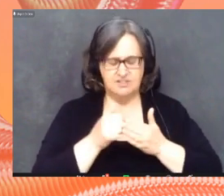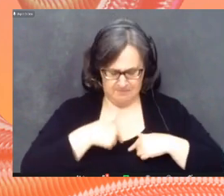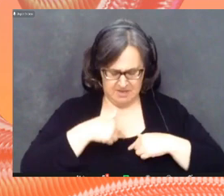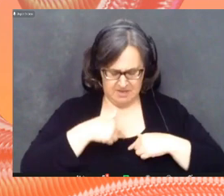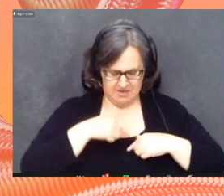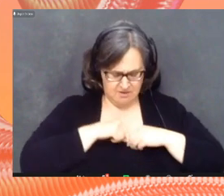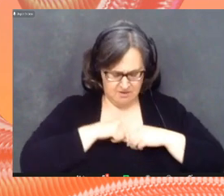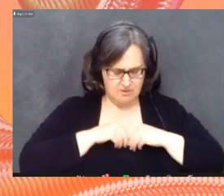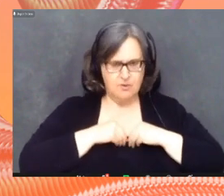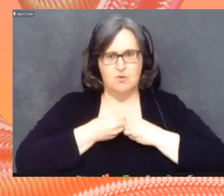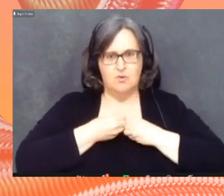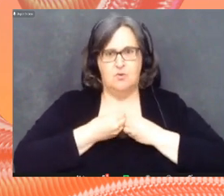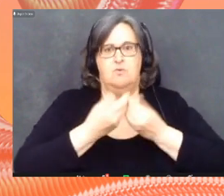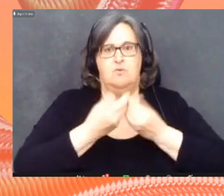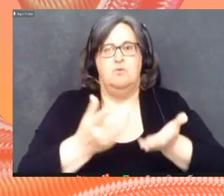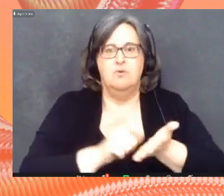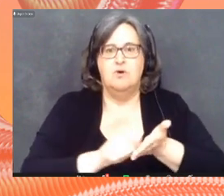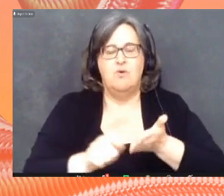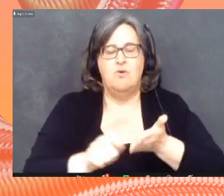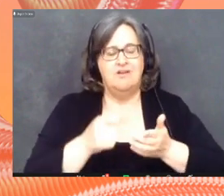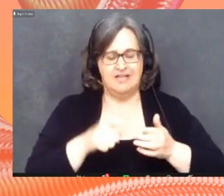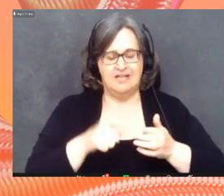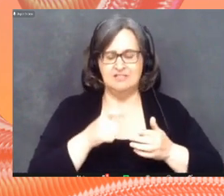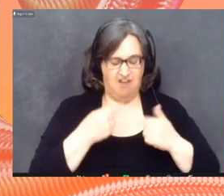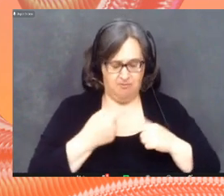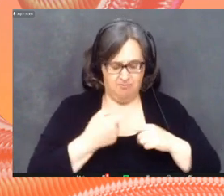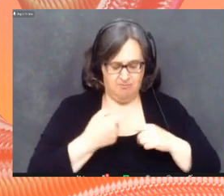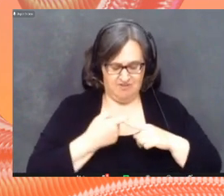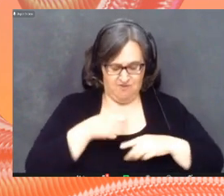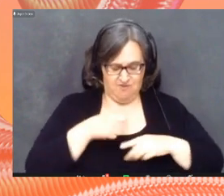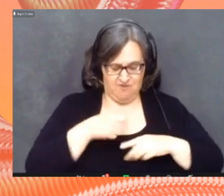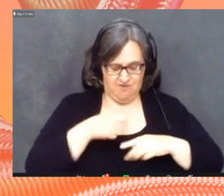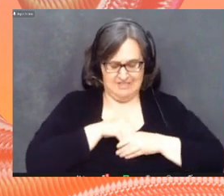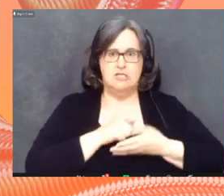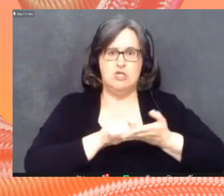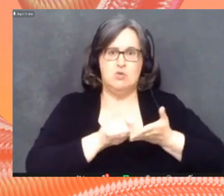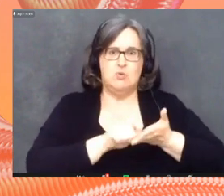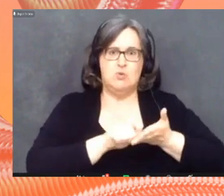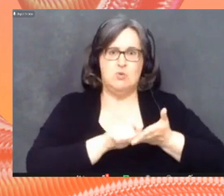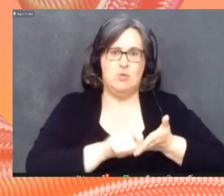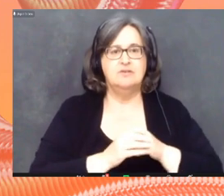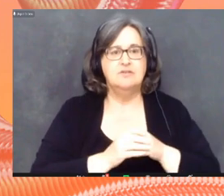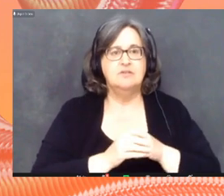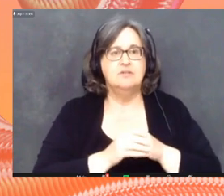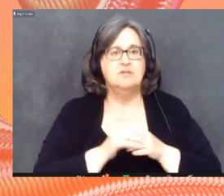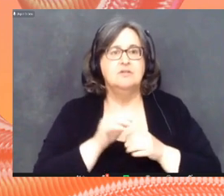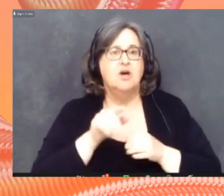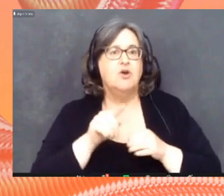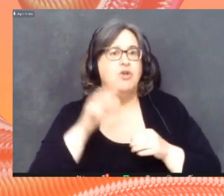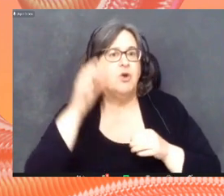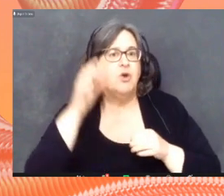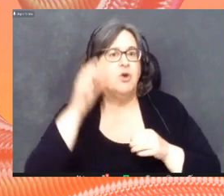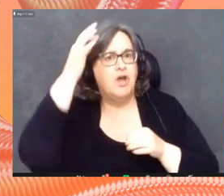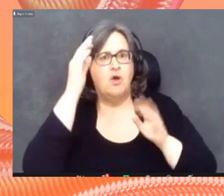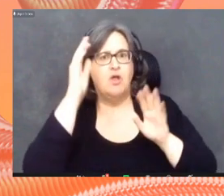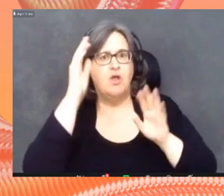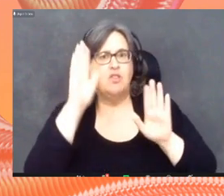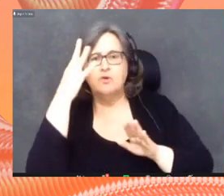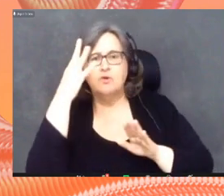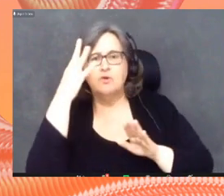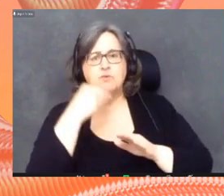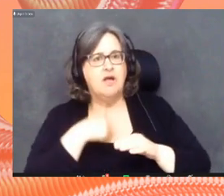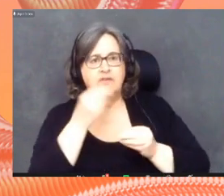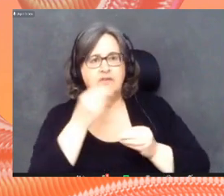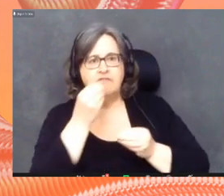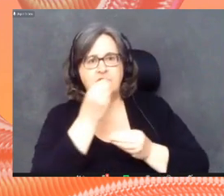it. And so it needs to make sense to me. Right. I'm writing. Your wig, your hair looks incredible right now, by the way. I just needed to.